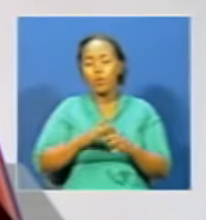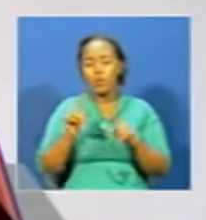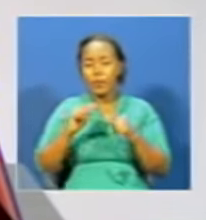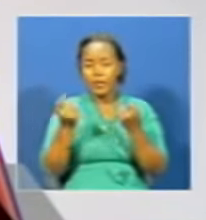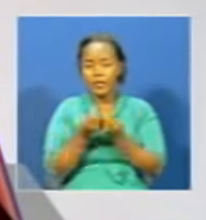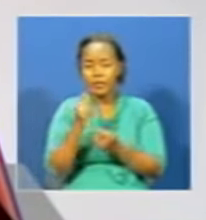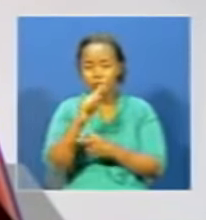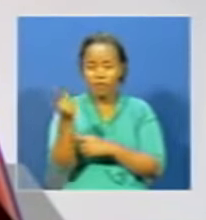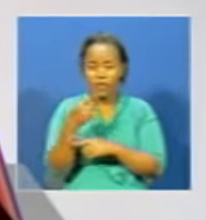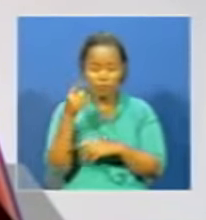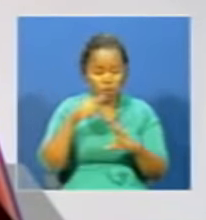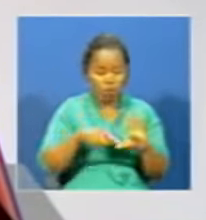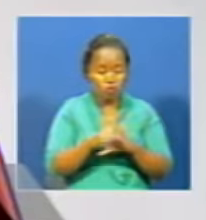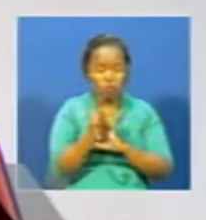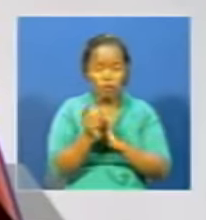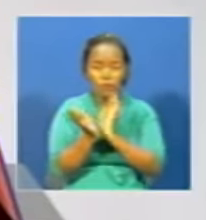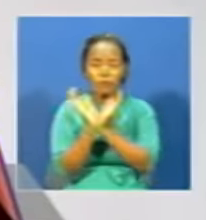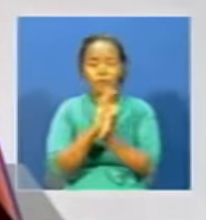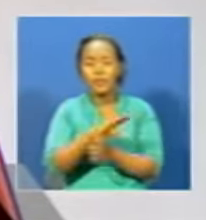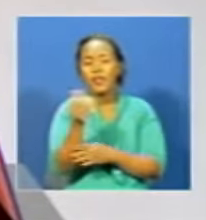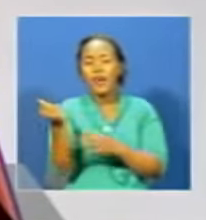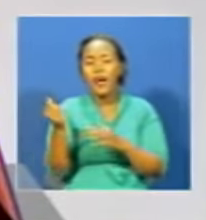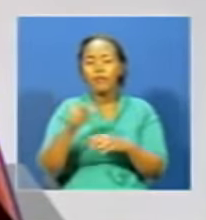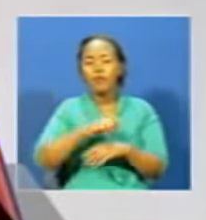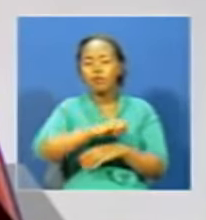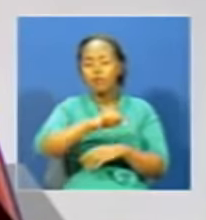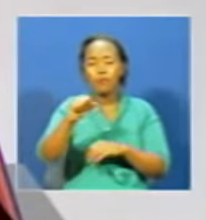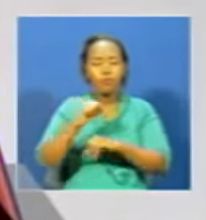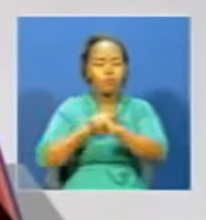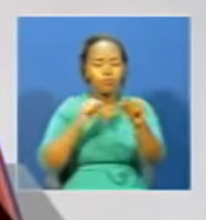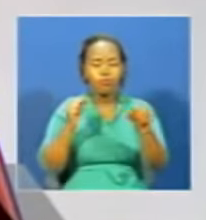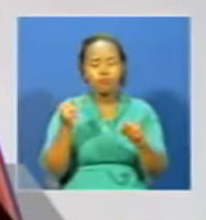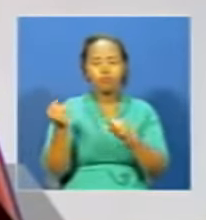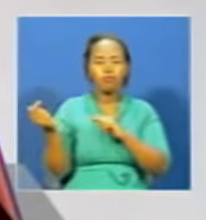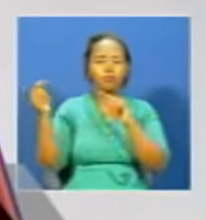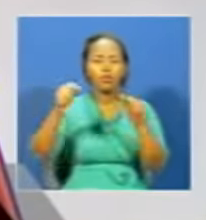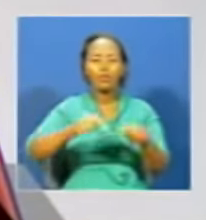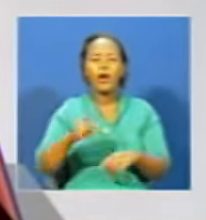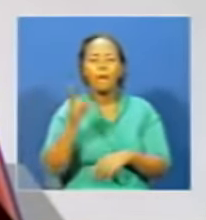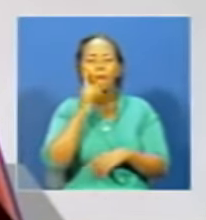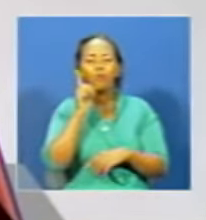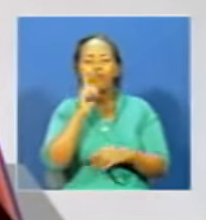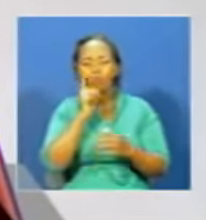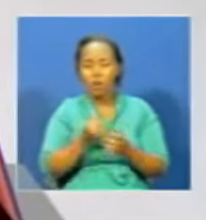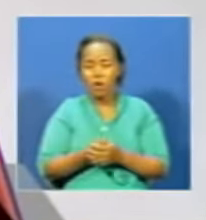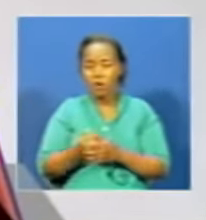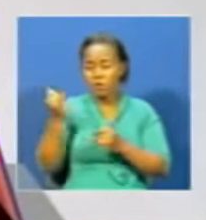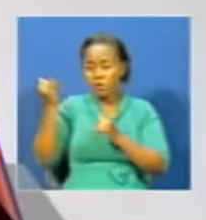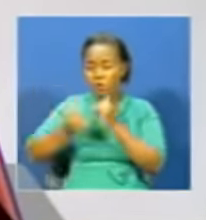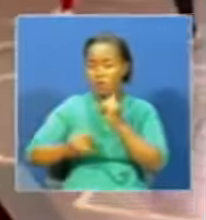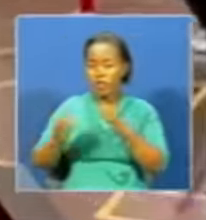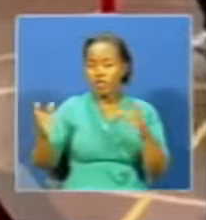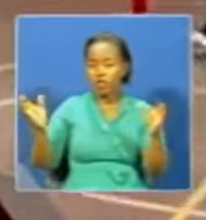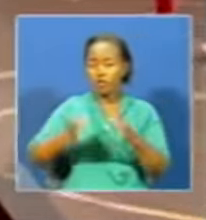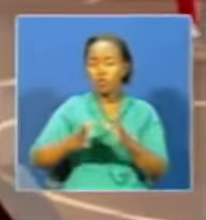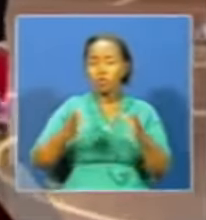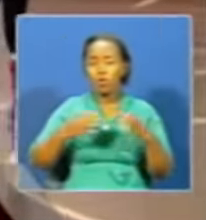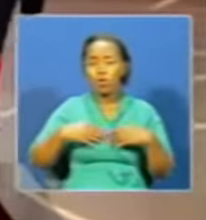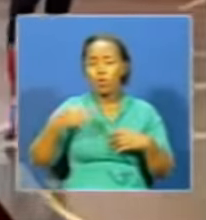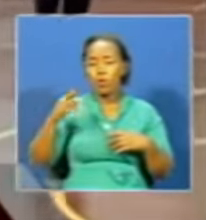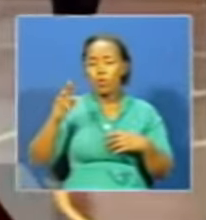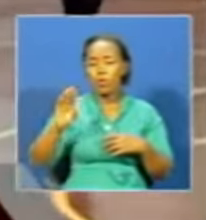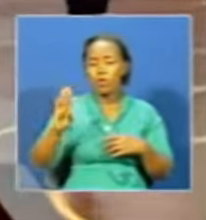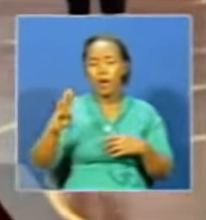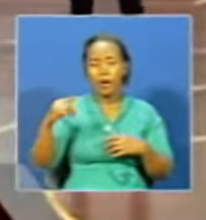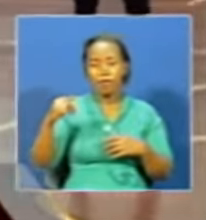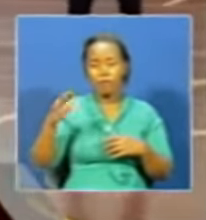camp, while taekwondo team is set to follow suit tomorrow. The final team to get into the camp will be rugby men, that is Shujaa, who will check in